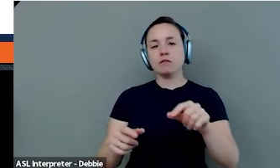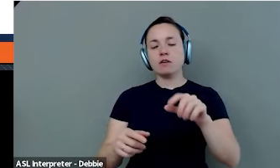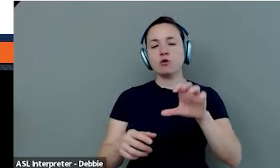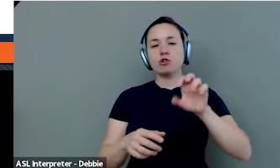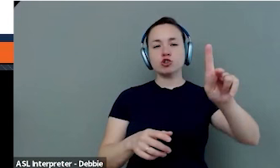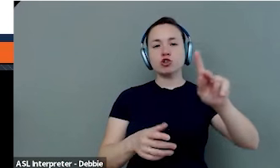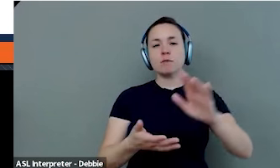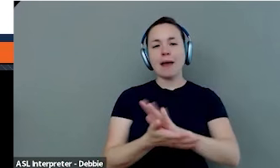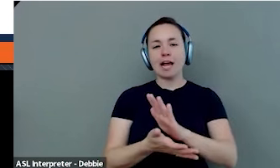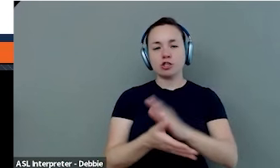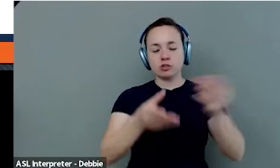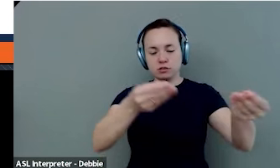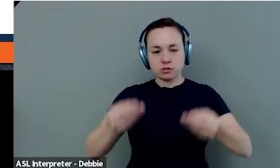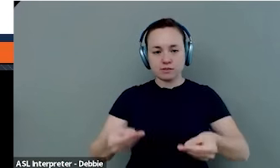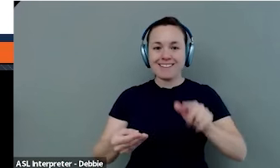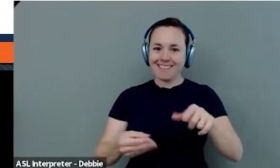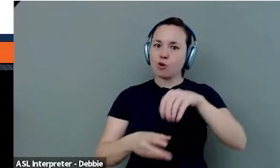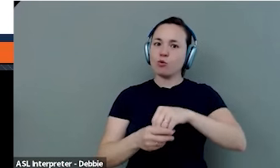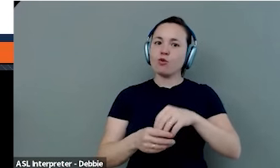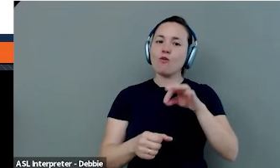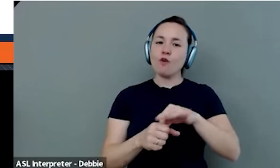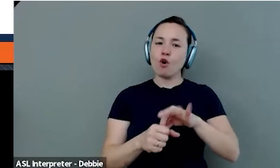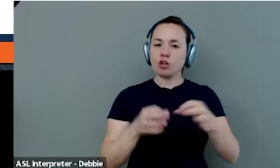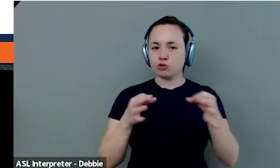This includes the voter instructions,